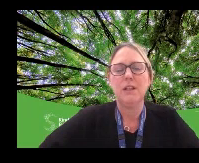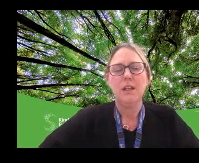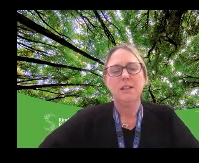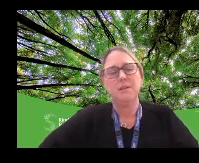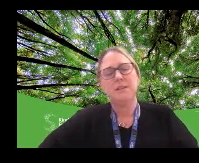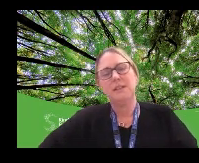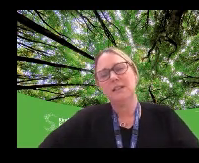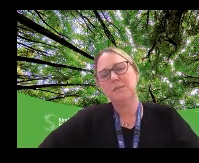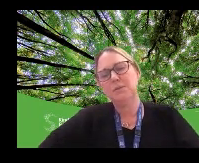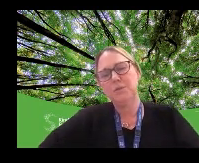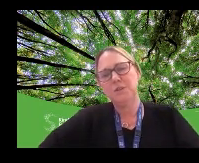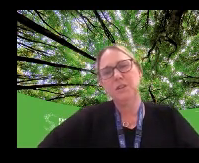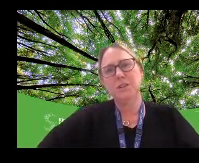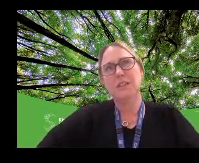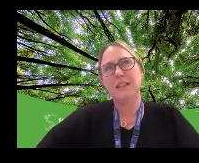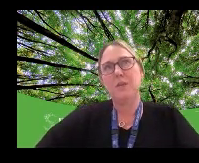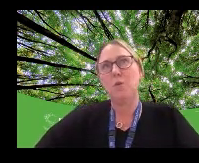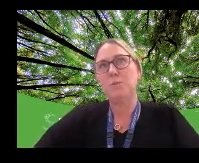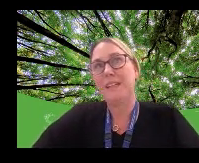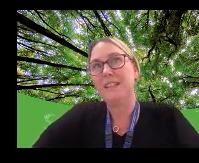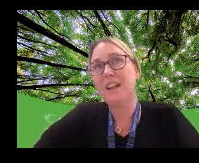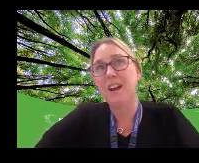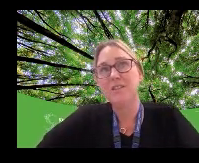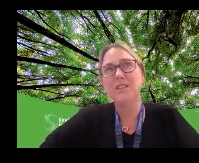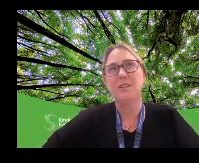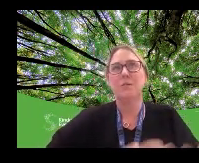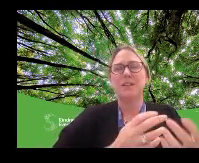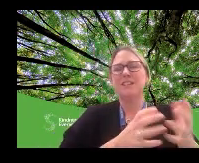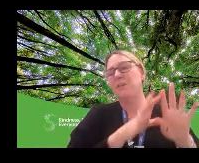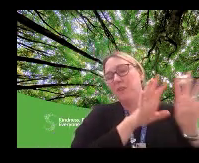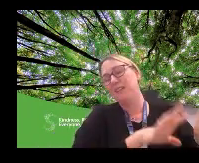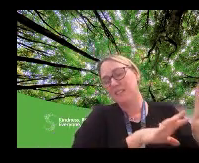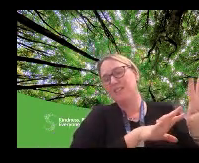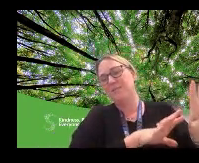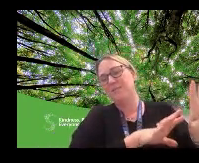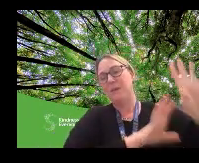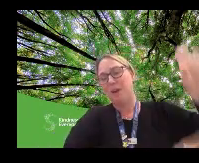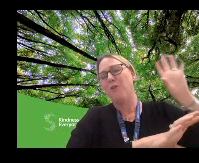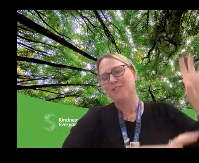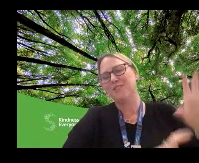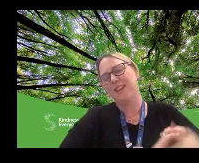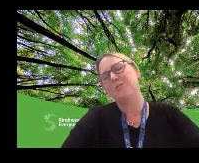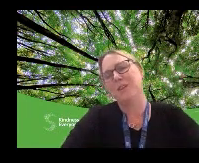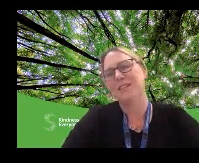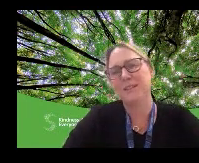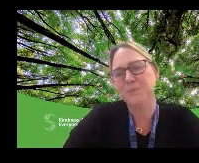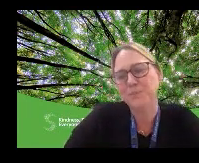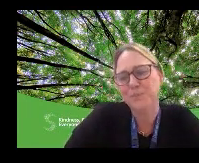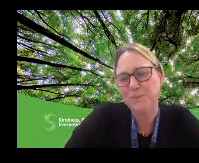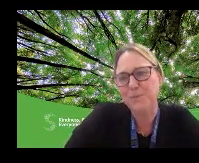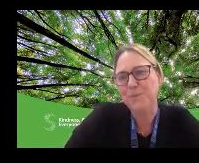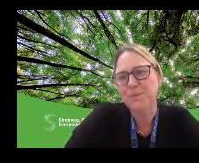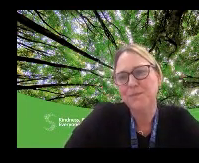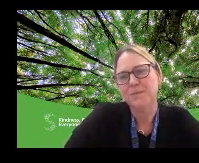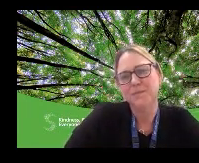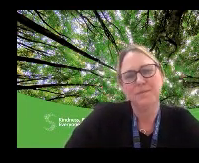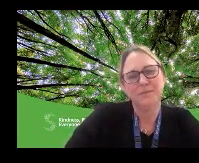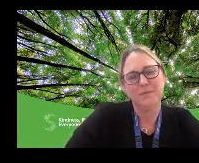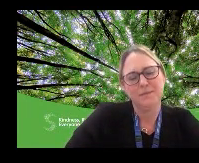offered is different. So it's important to say what's being done so that we can see, oh, well, that's different because of X, Y, and Z.